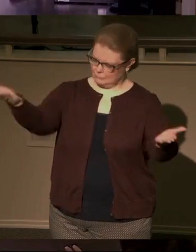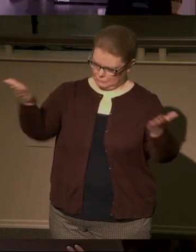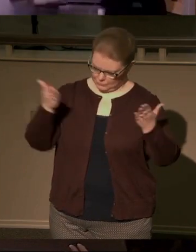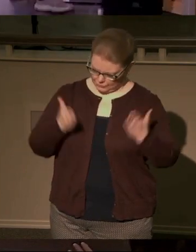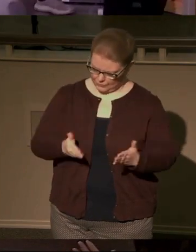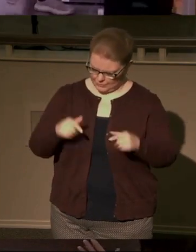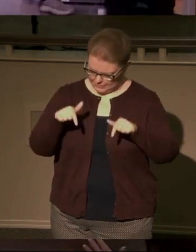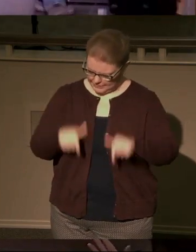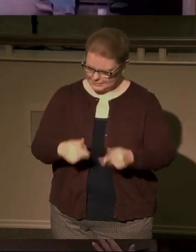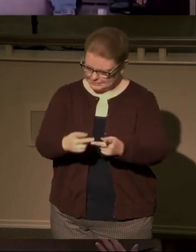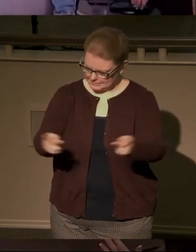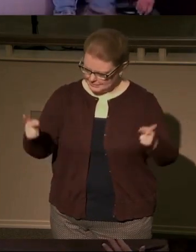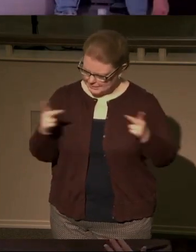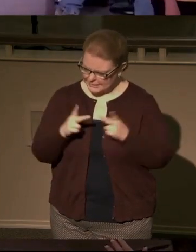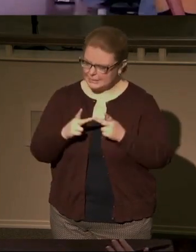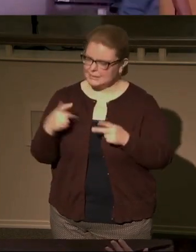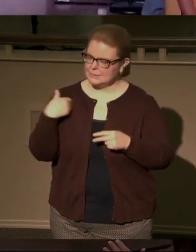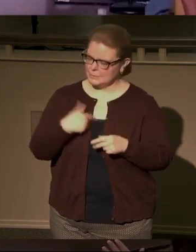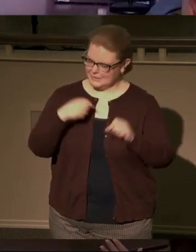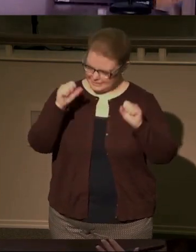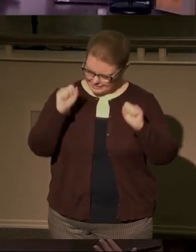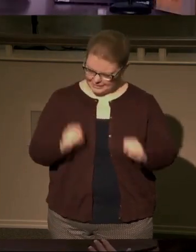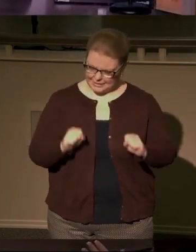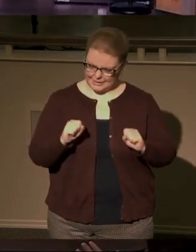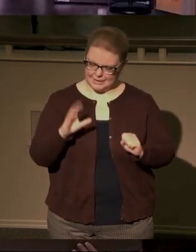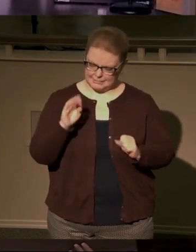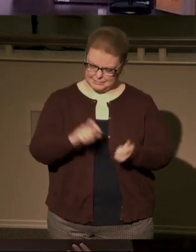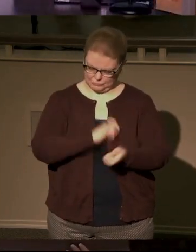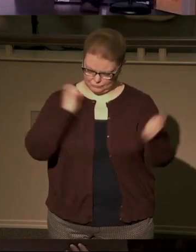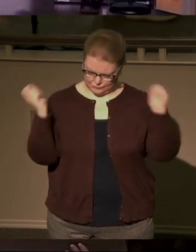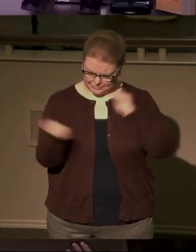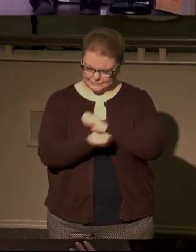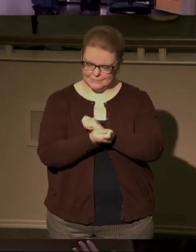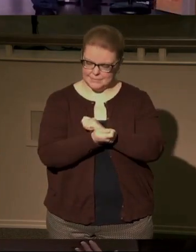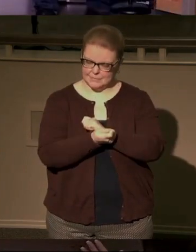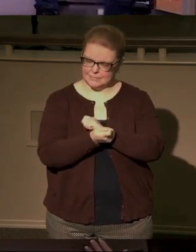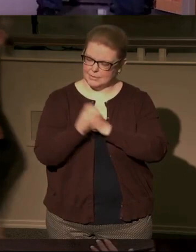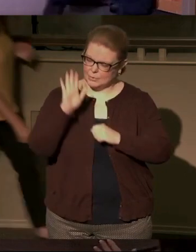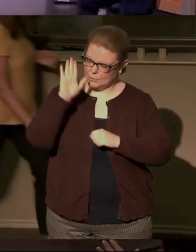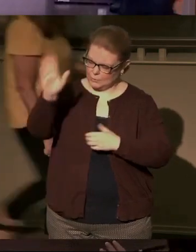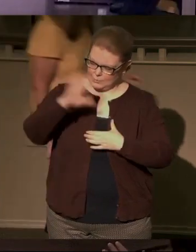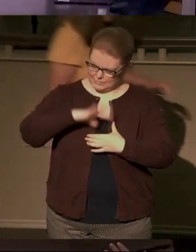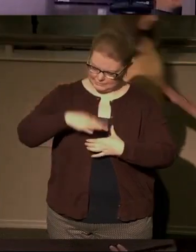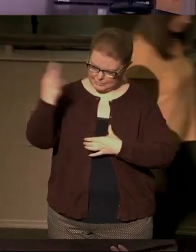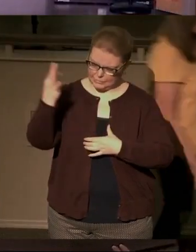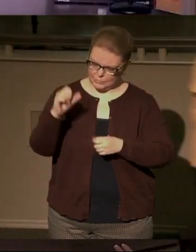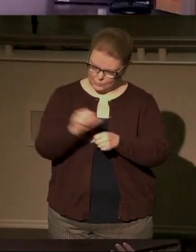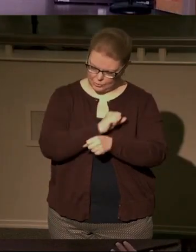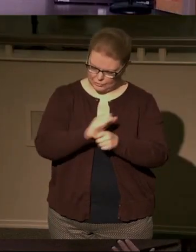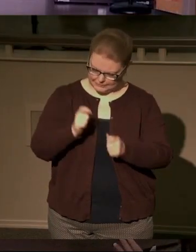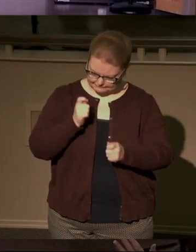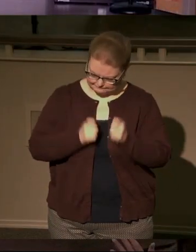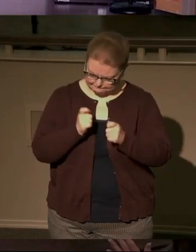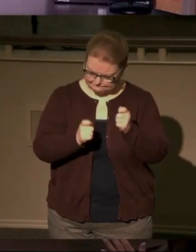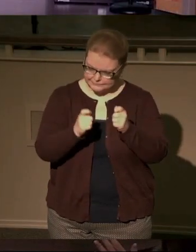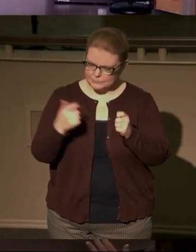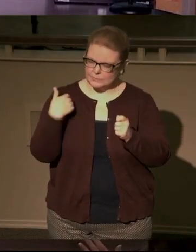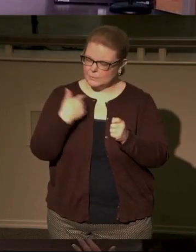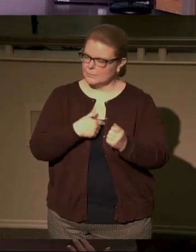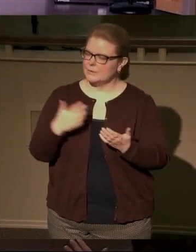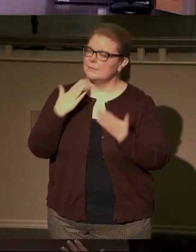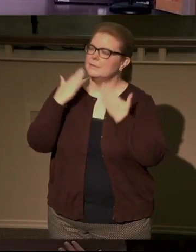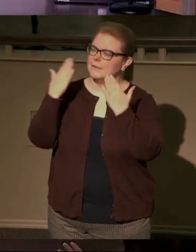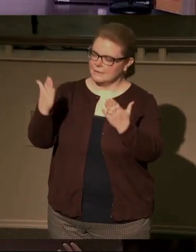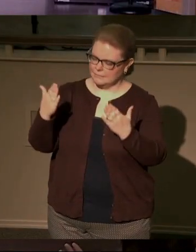Lord, you brought us to a place where we can be transformed by the empowering work of your Spirit and by your grace. And we're thankful. We ask